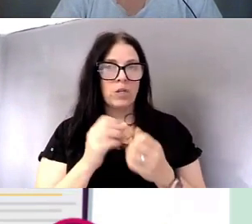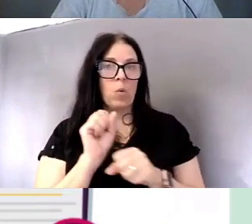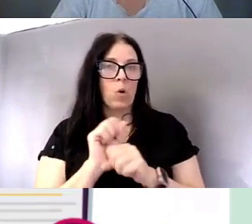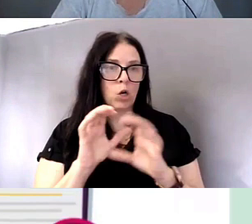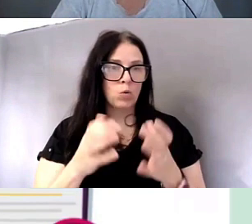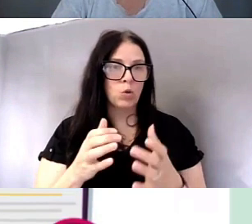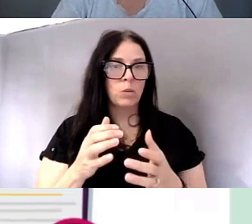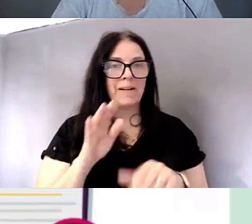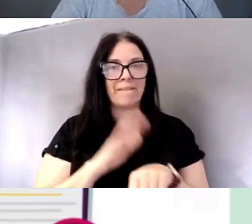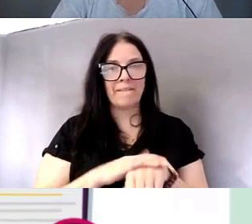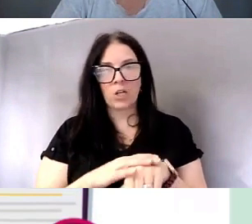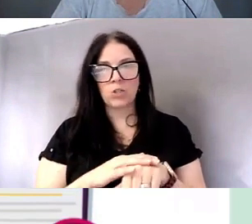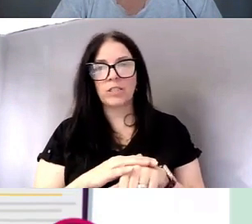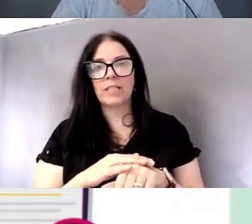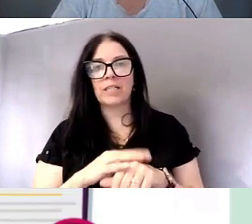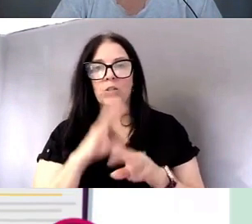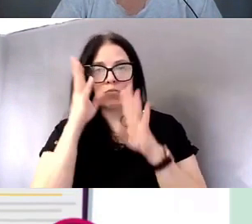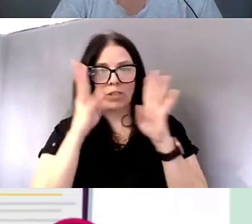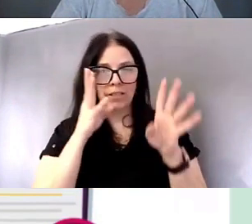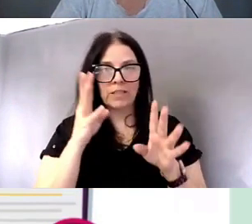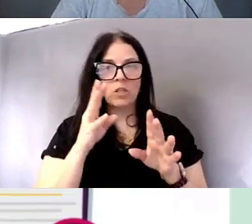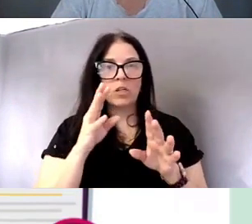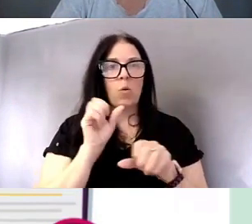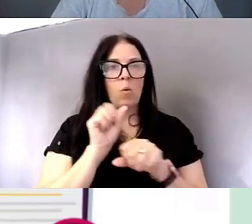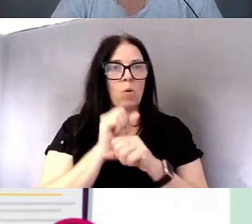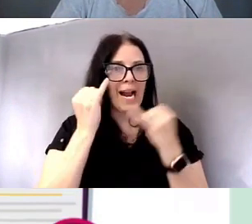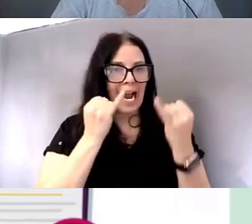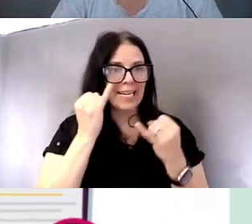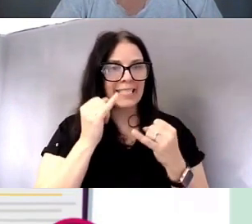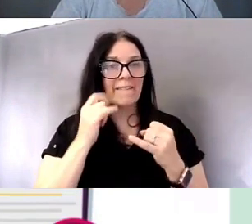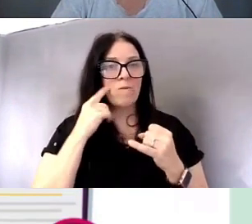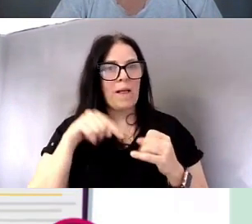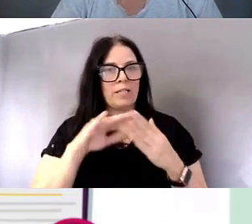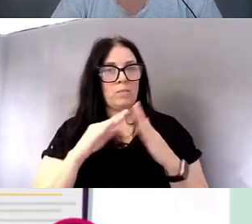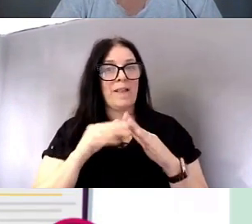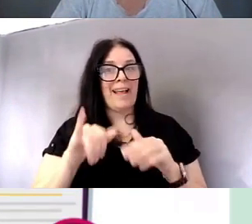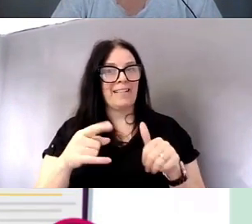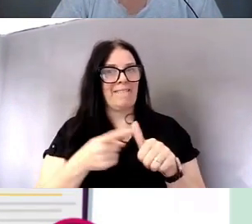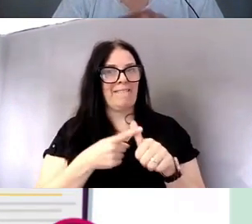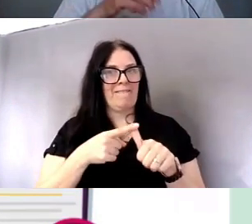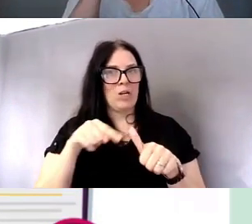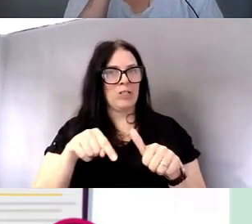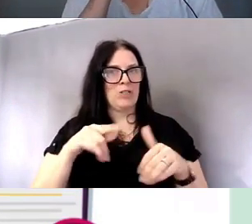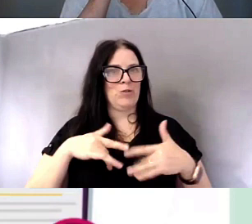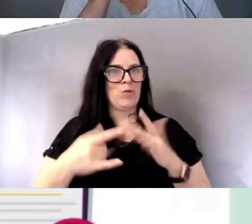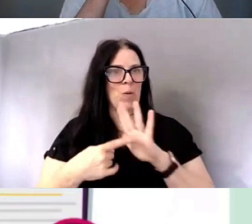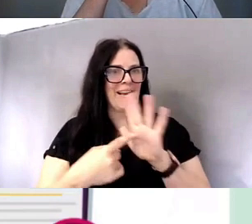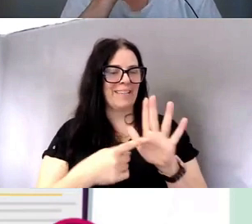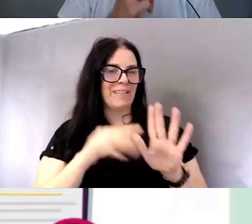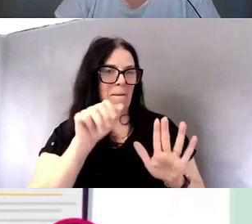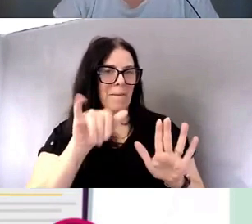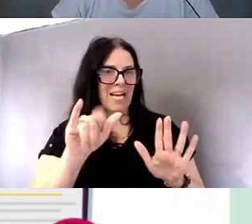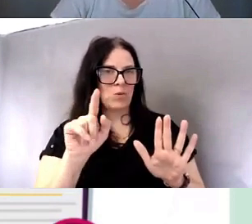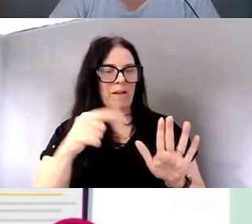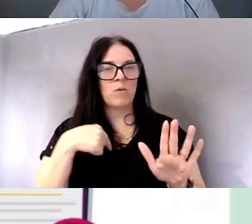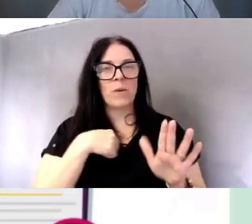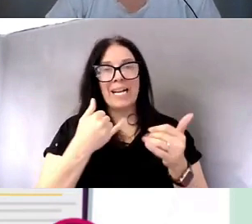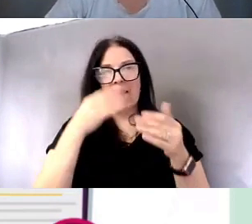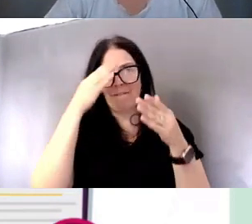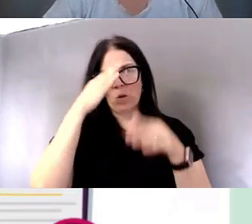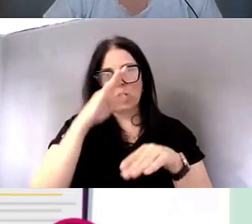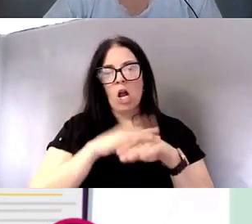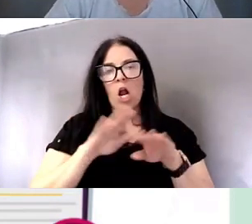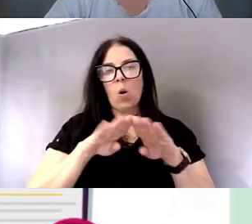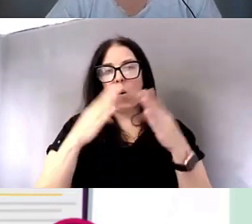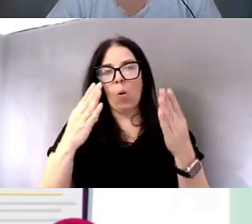resources, information, and ideas to the community. This is our first showcase, May 21st. We are focusing on open